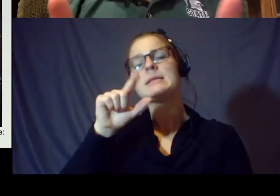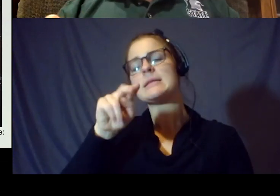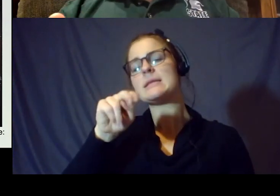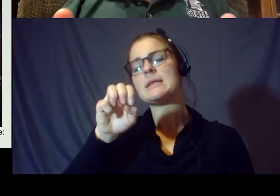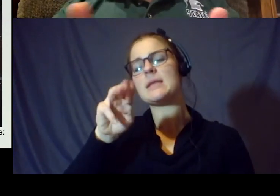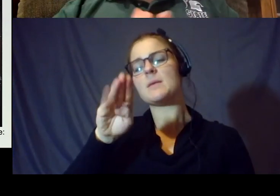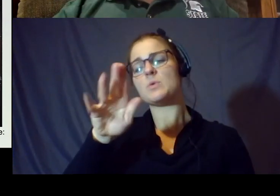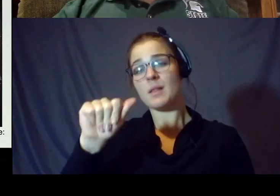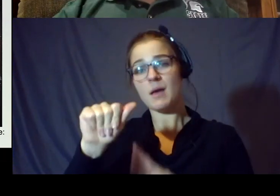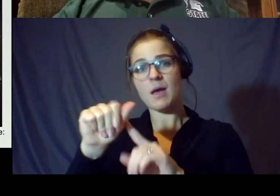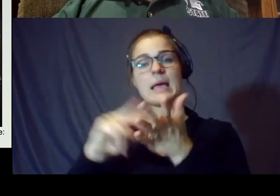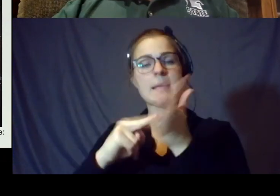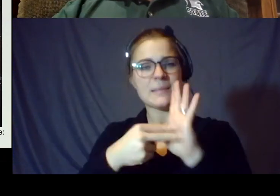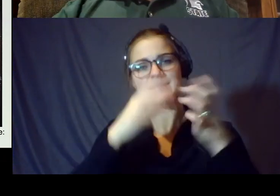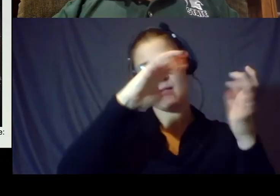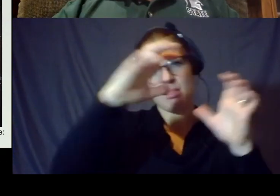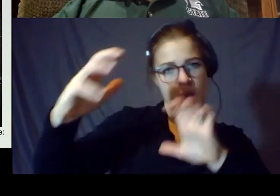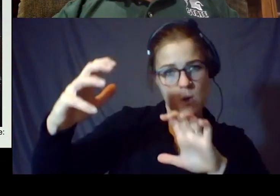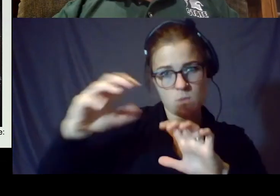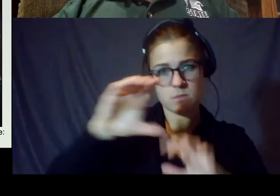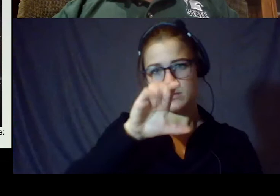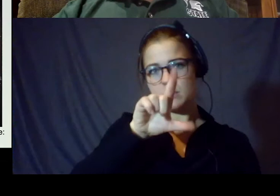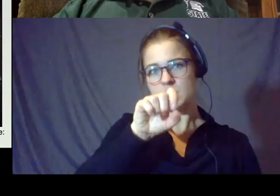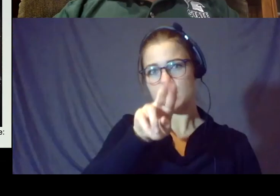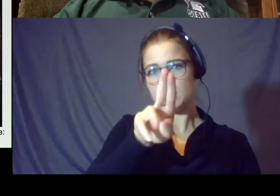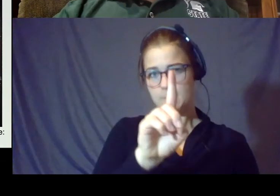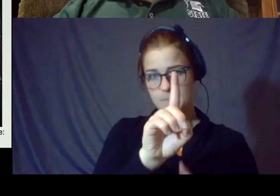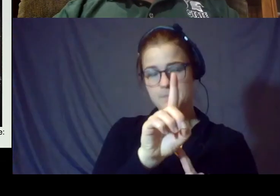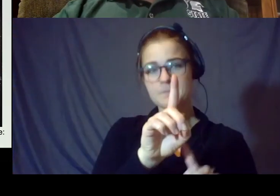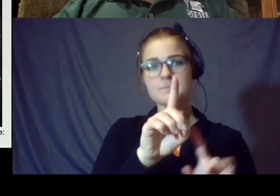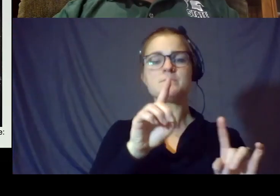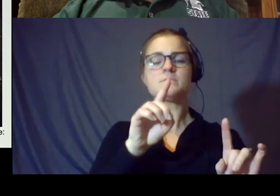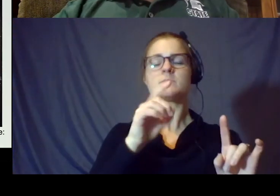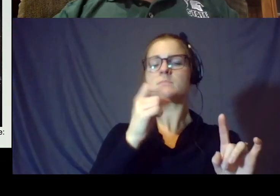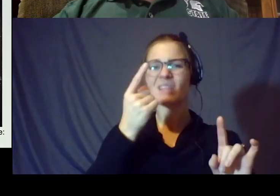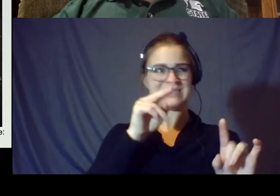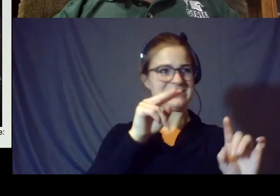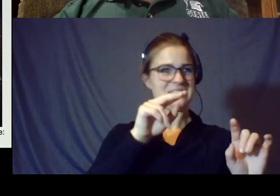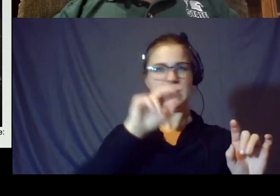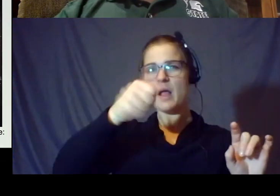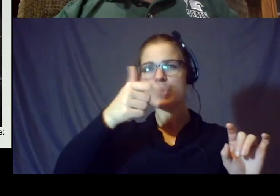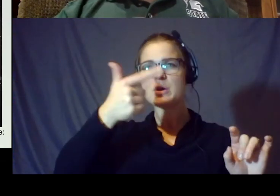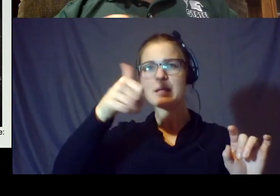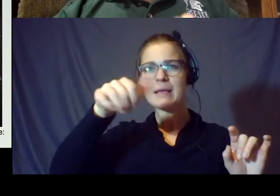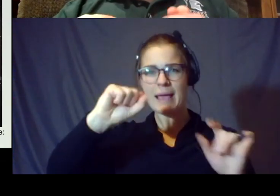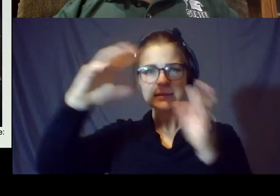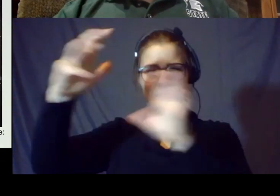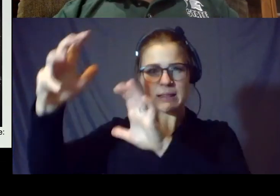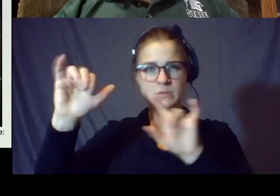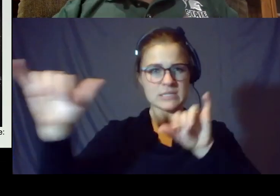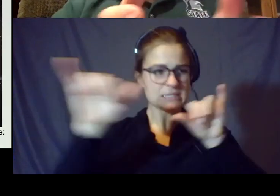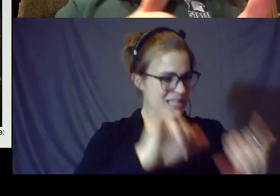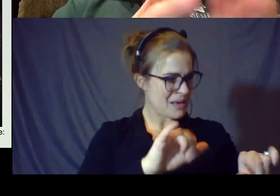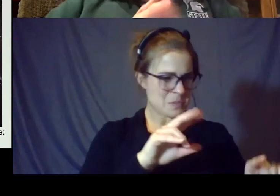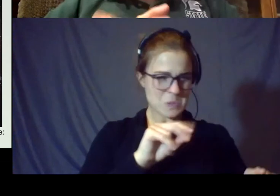these nebulae, these clouds, did not look like other gas clouds. They looked more like